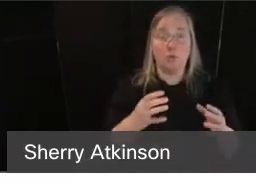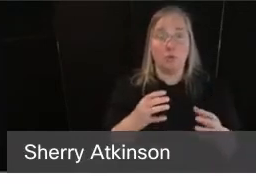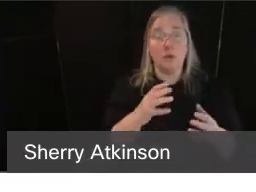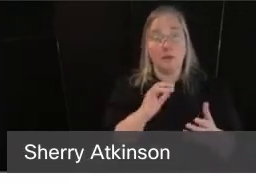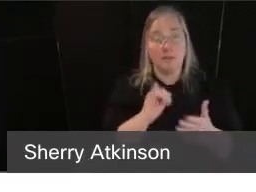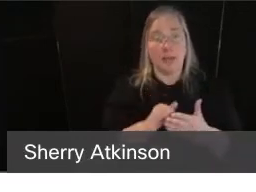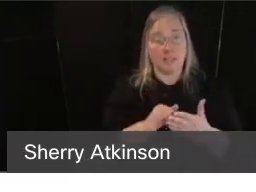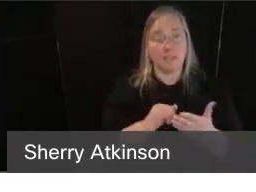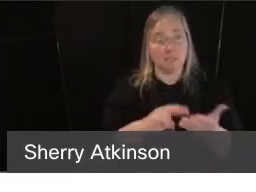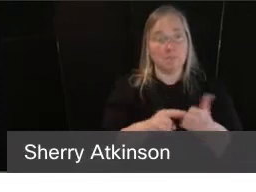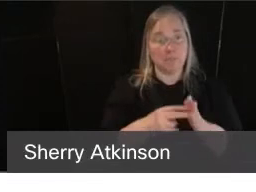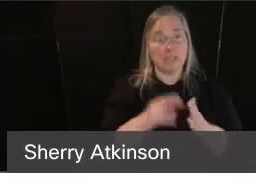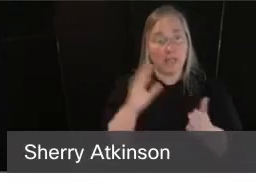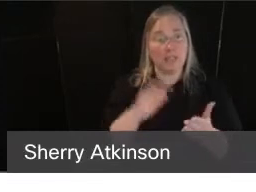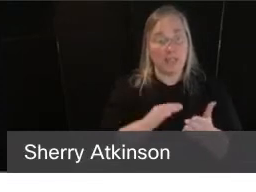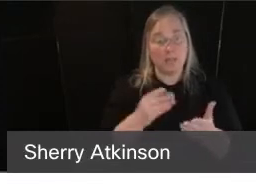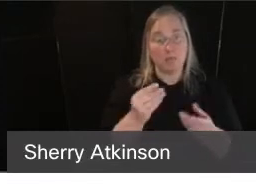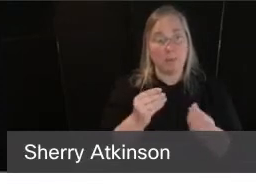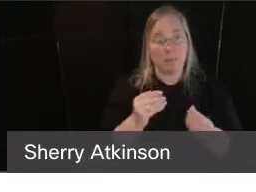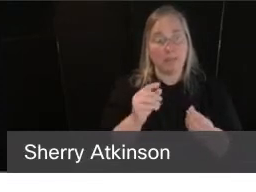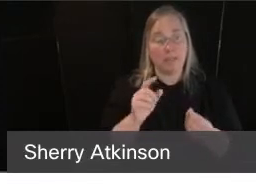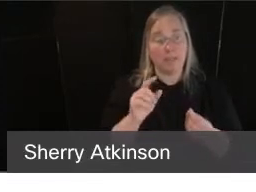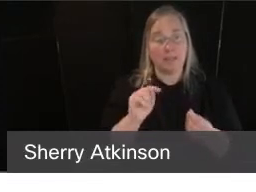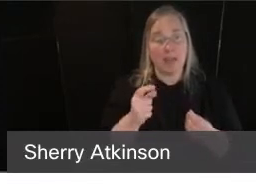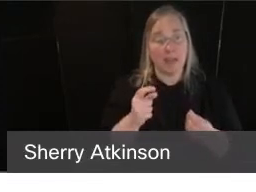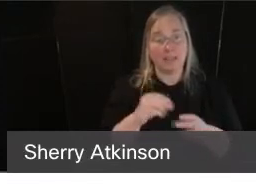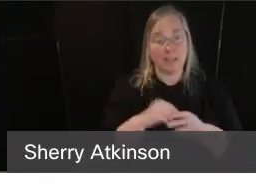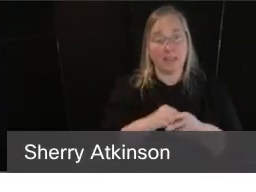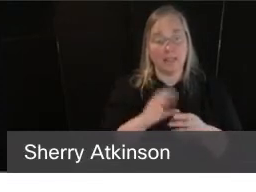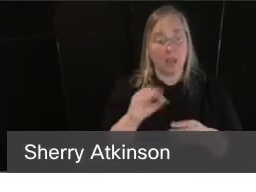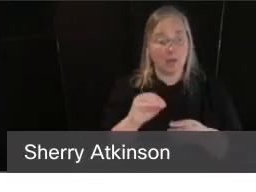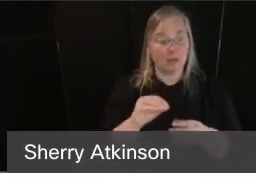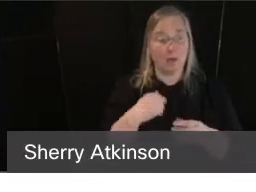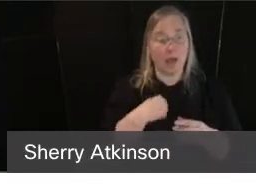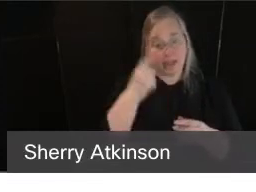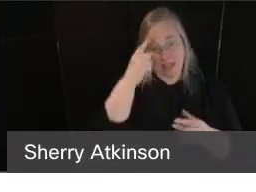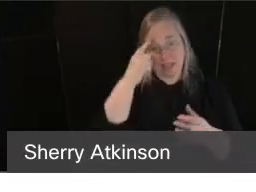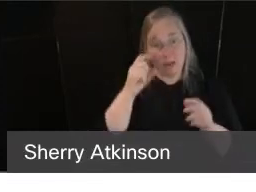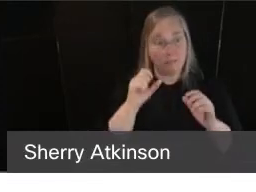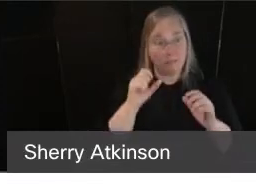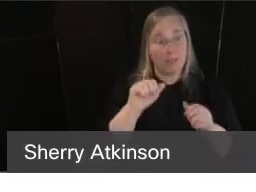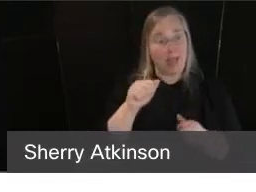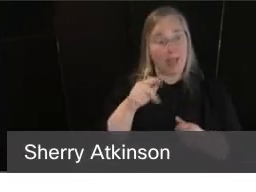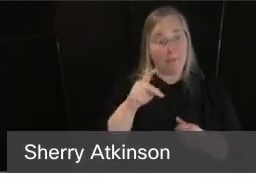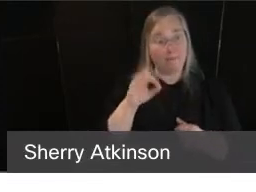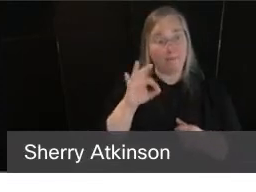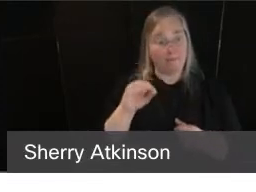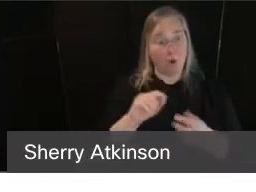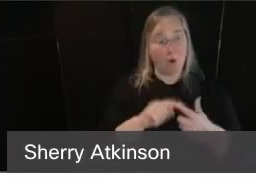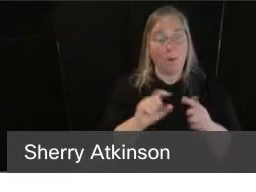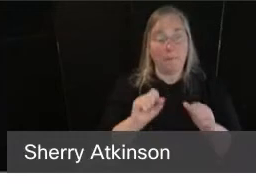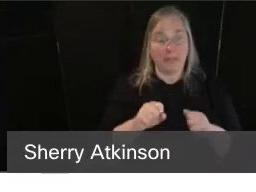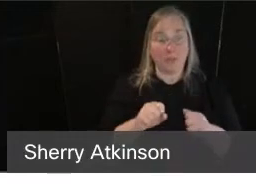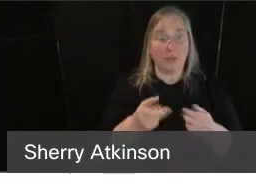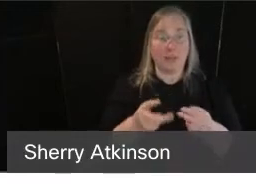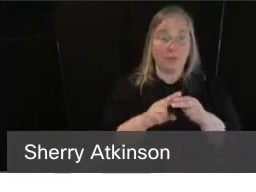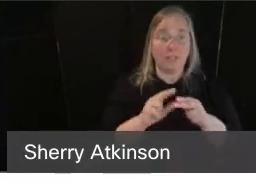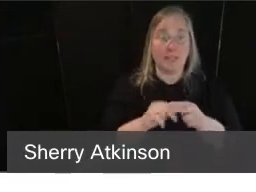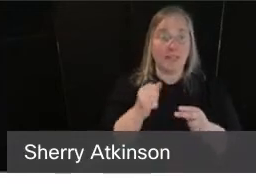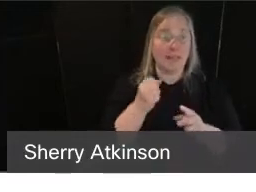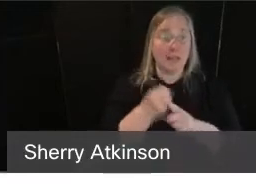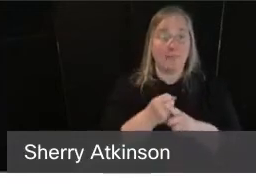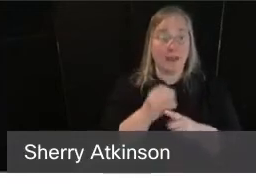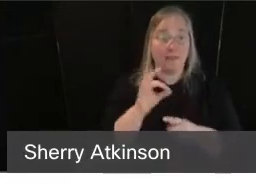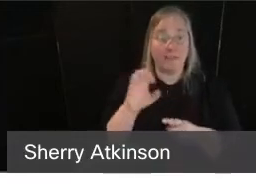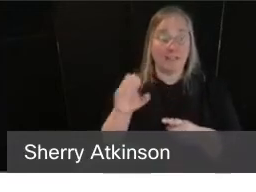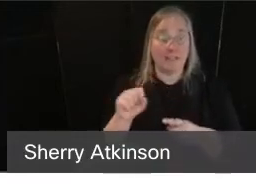And so what's going on here? I think it's APFO, the potential increase in impact fees, and as we talked about in last week's presentations,